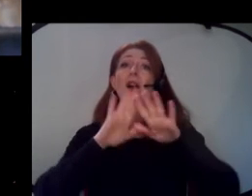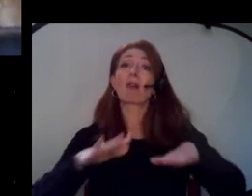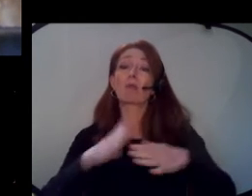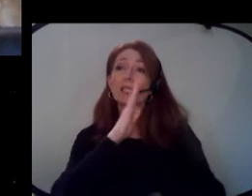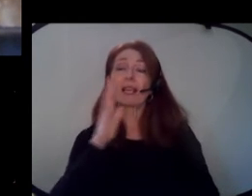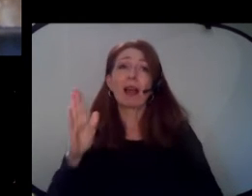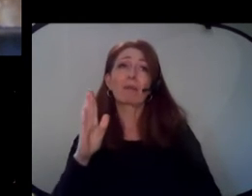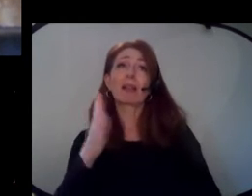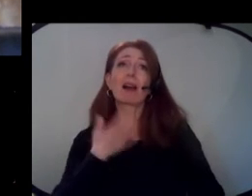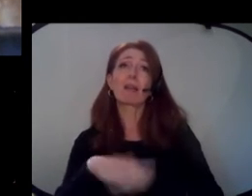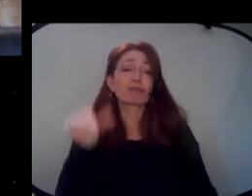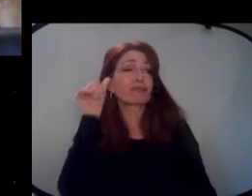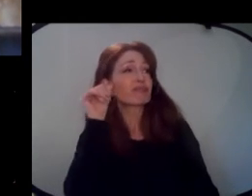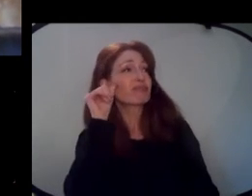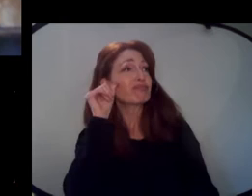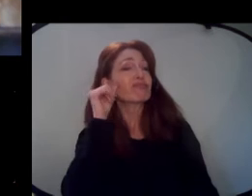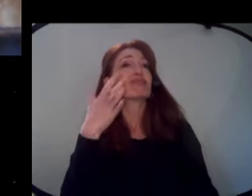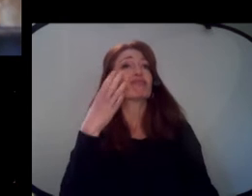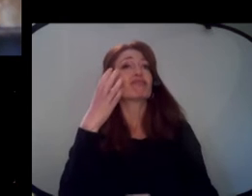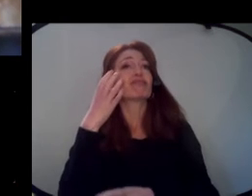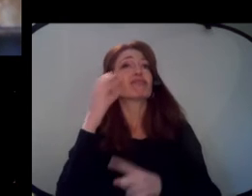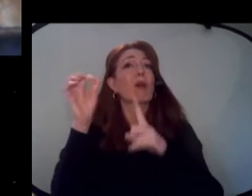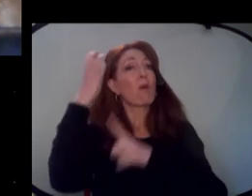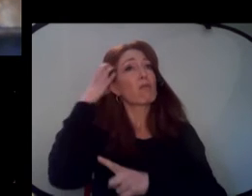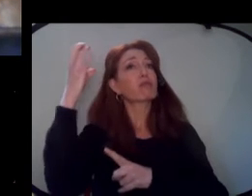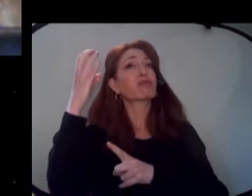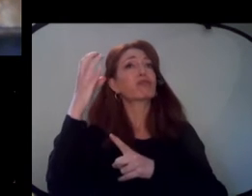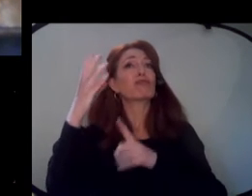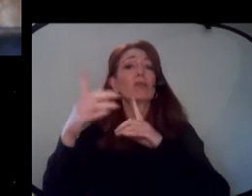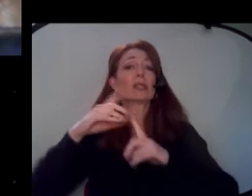and pay tribute to his long public service.